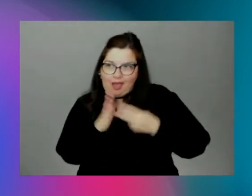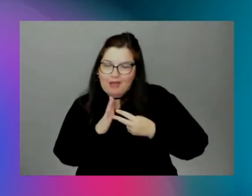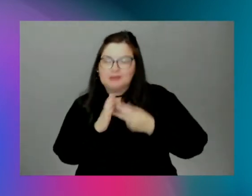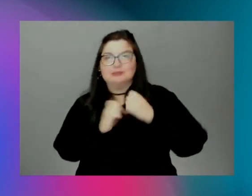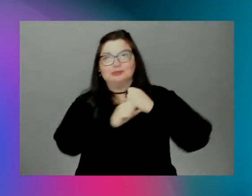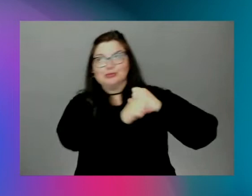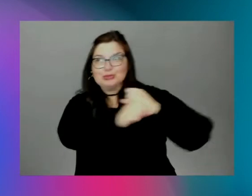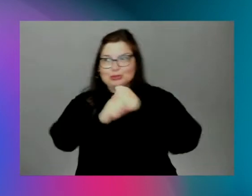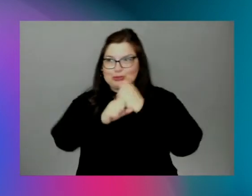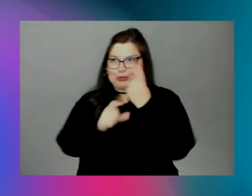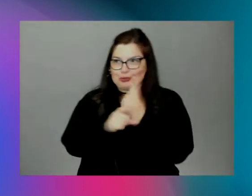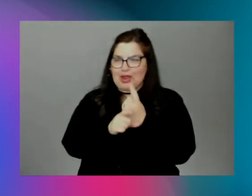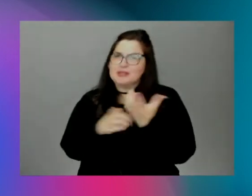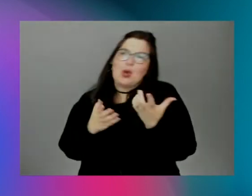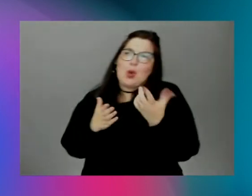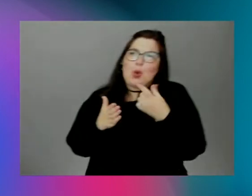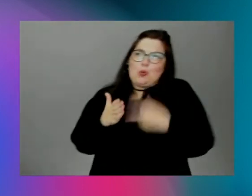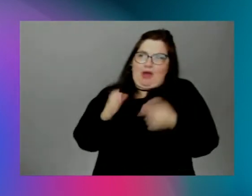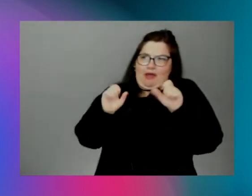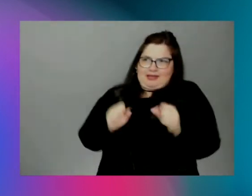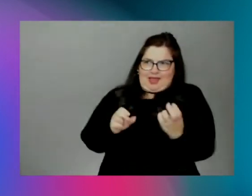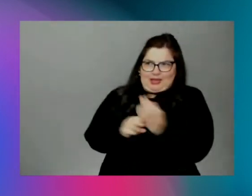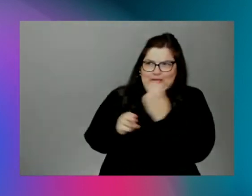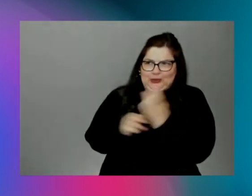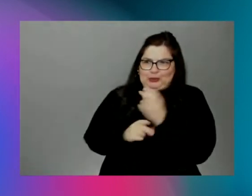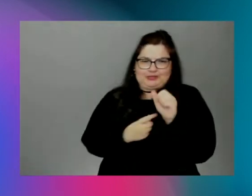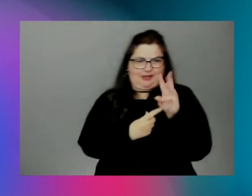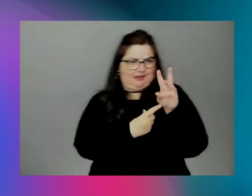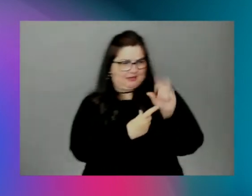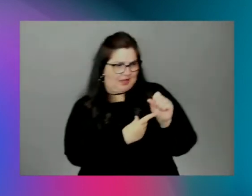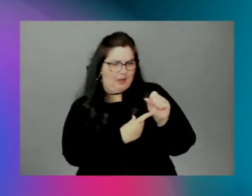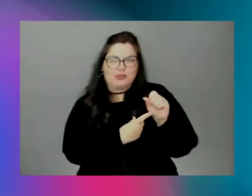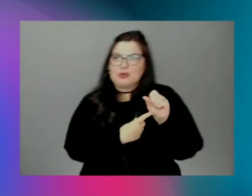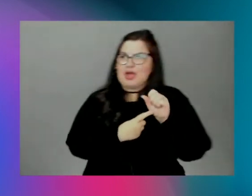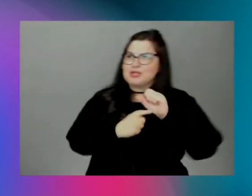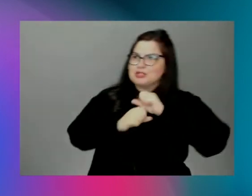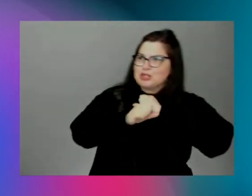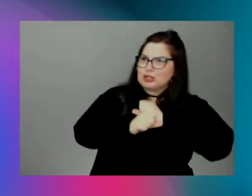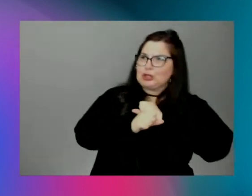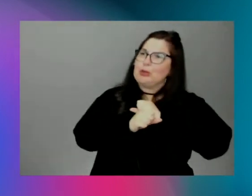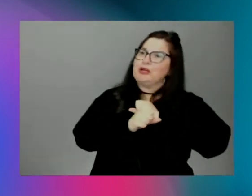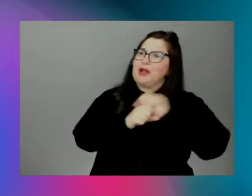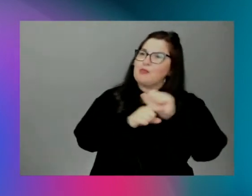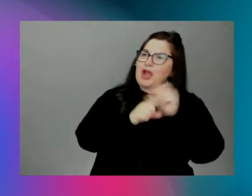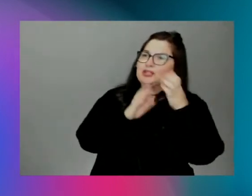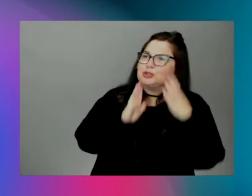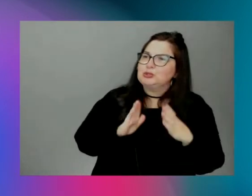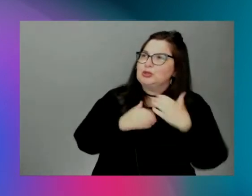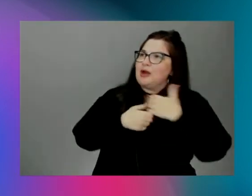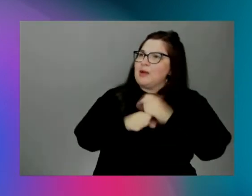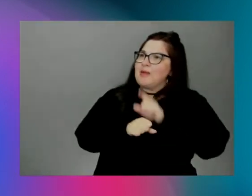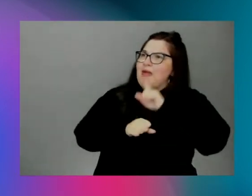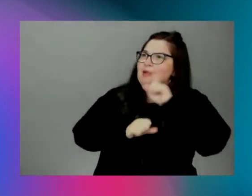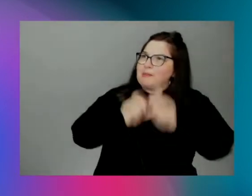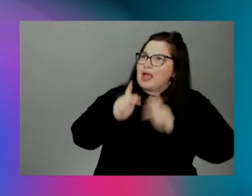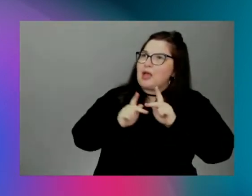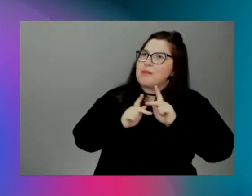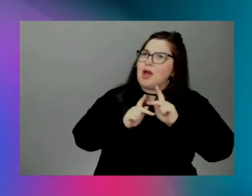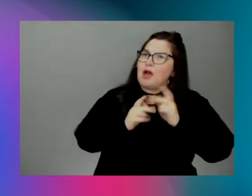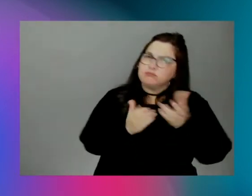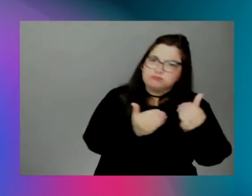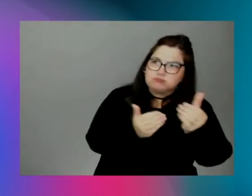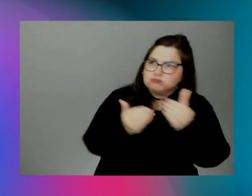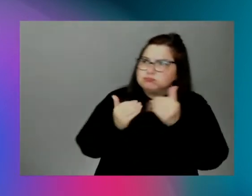my disposal as an AWS security practitioner to make people trying to do their jobs more automated,